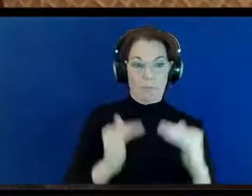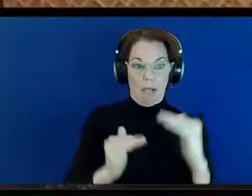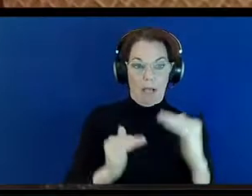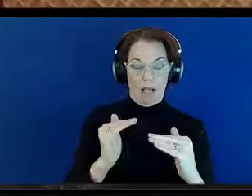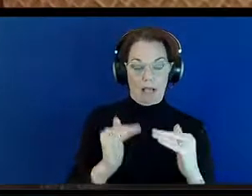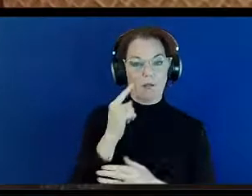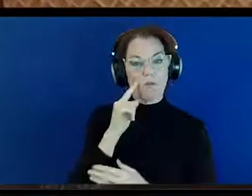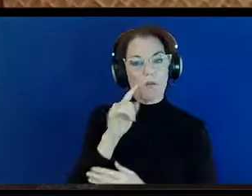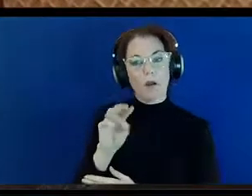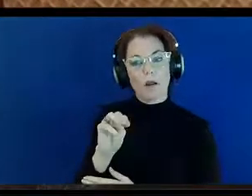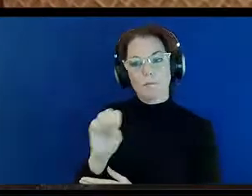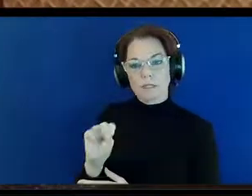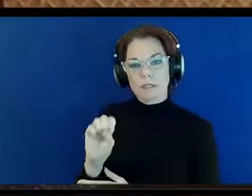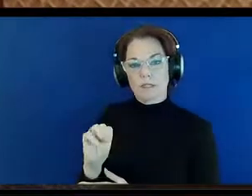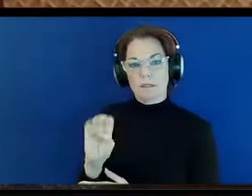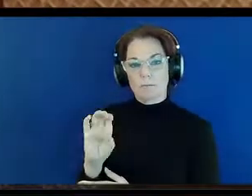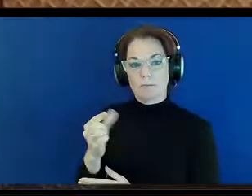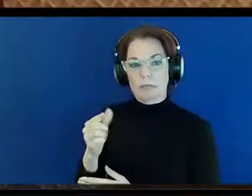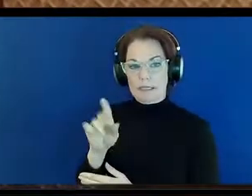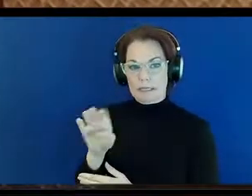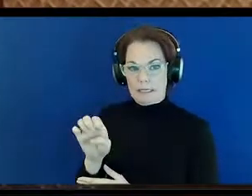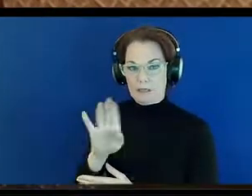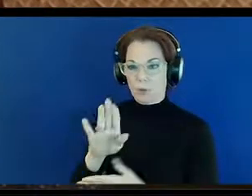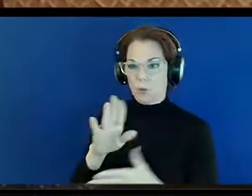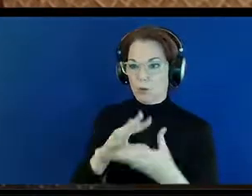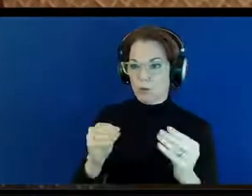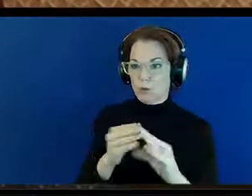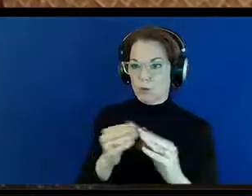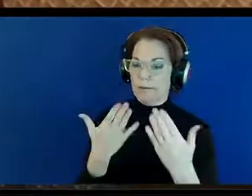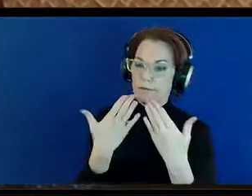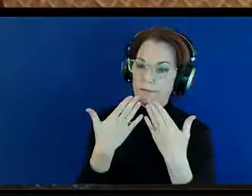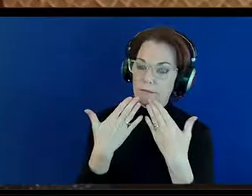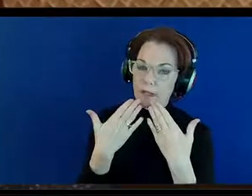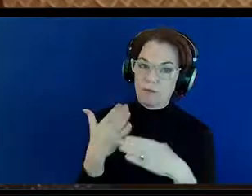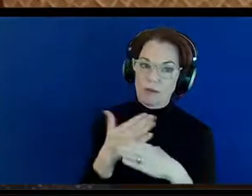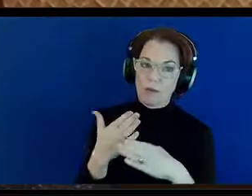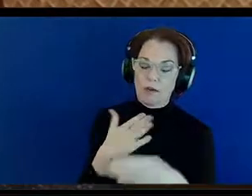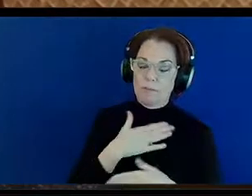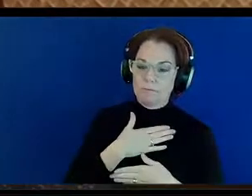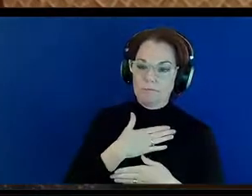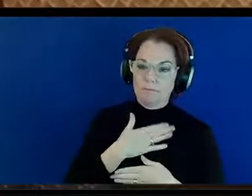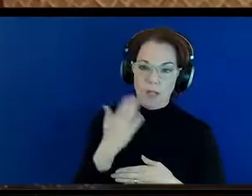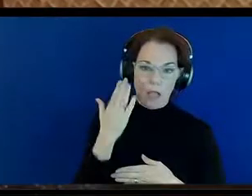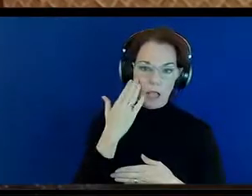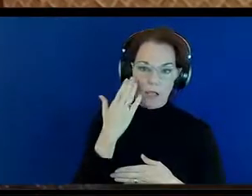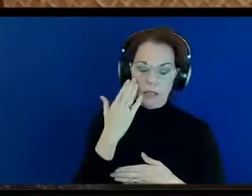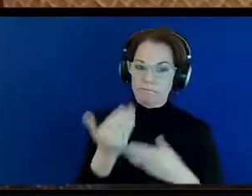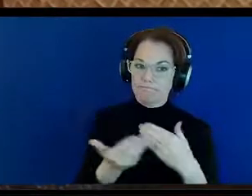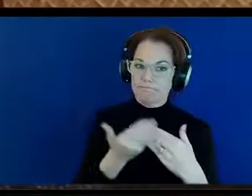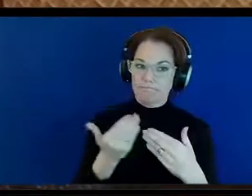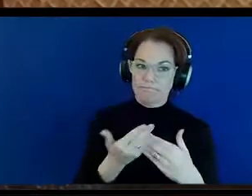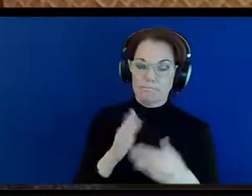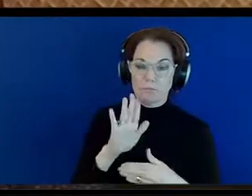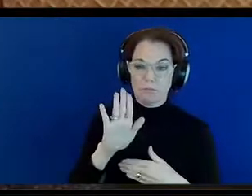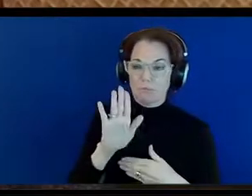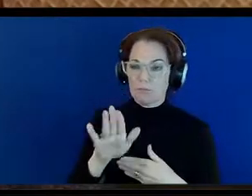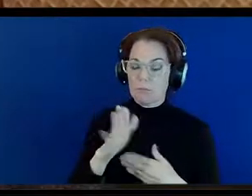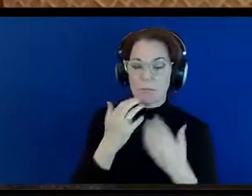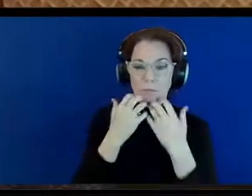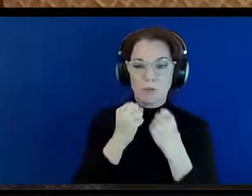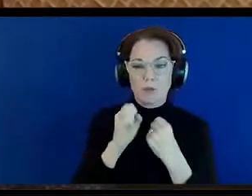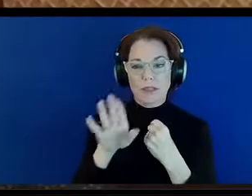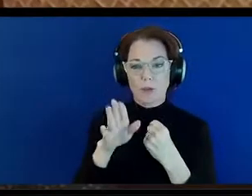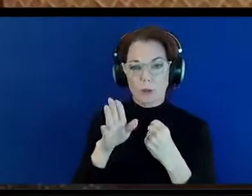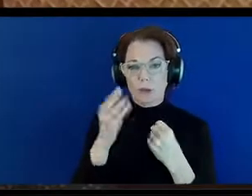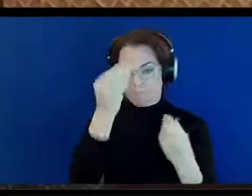McGee, thank you for sharing your story. I know that it cannot be easy, but I appreciate you bringing the awareness to this issue.